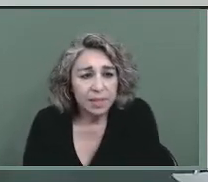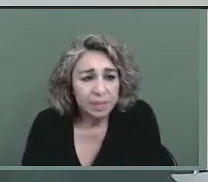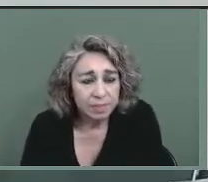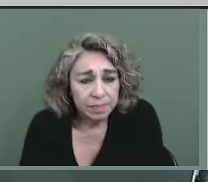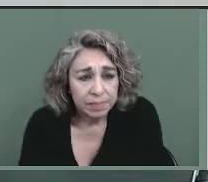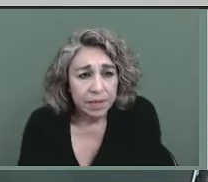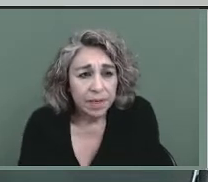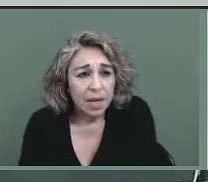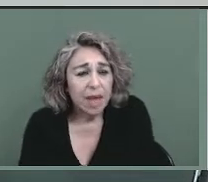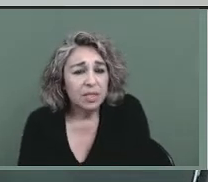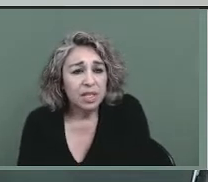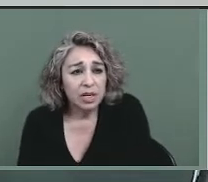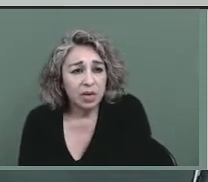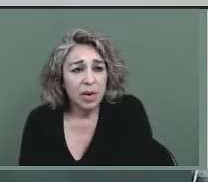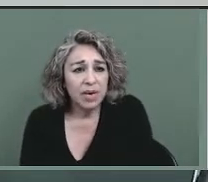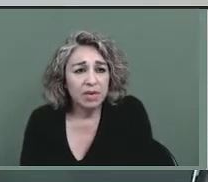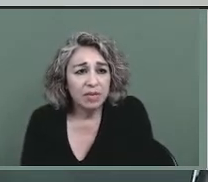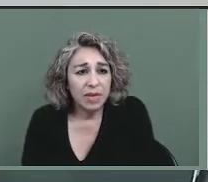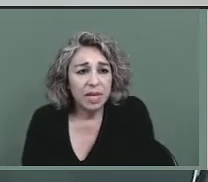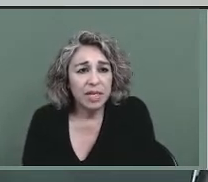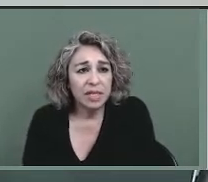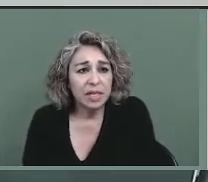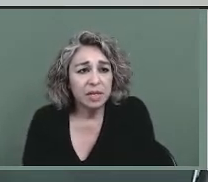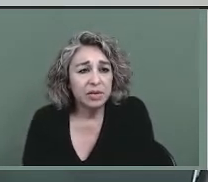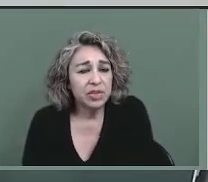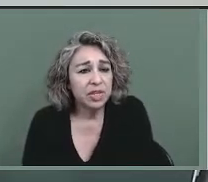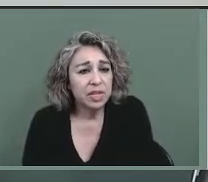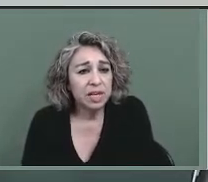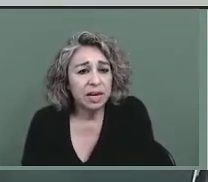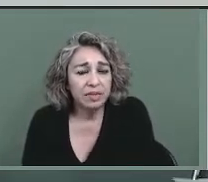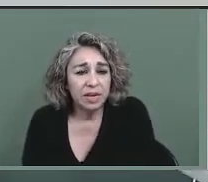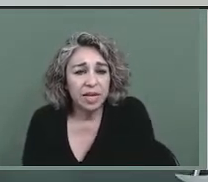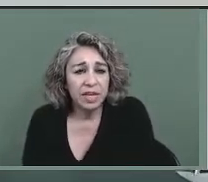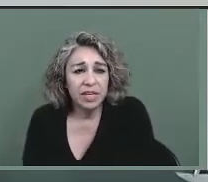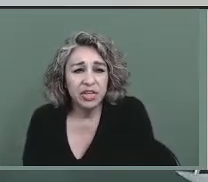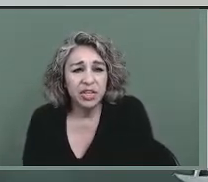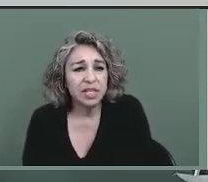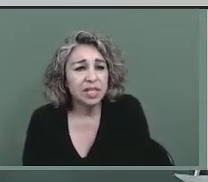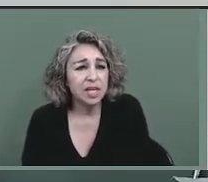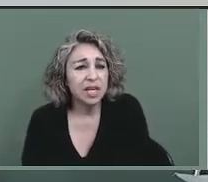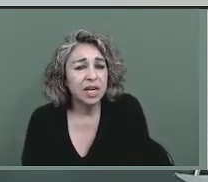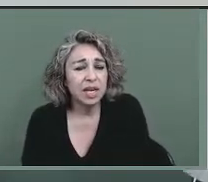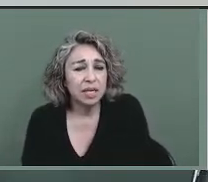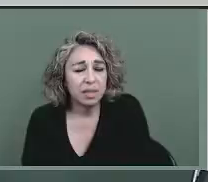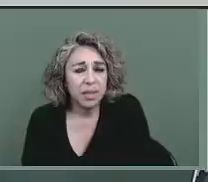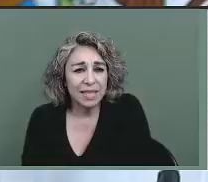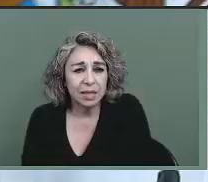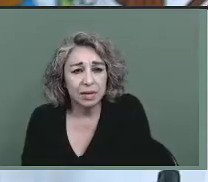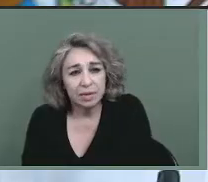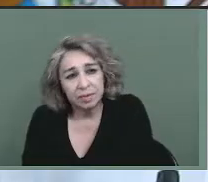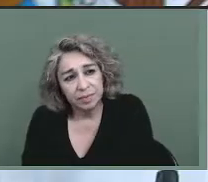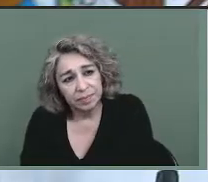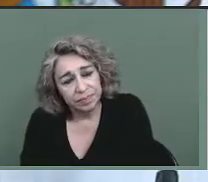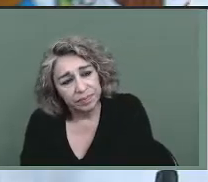because I was the director of the Institution of Indigenous in